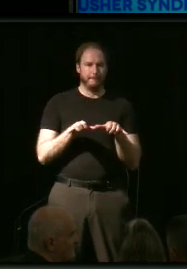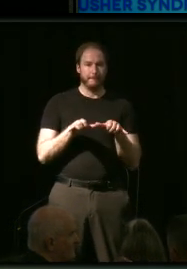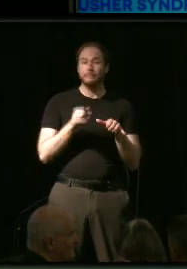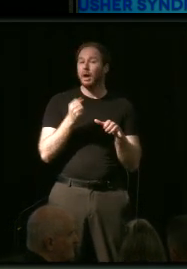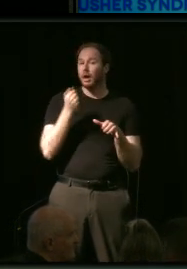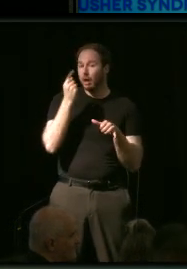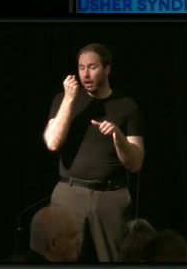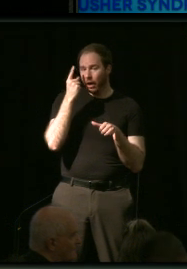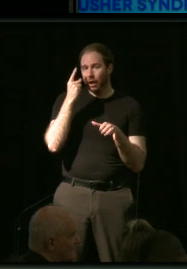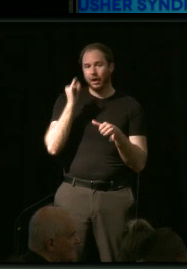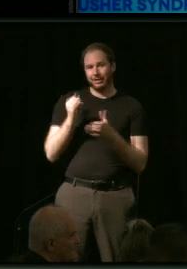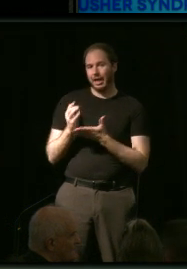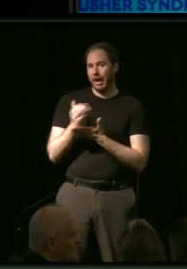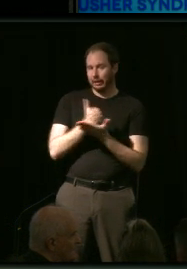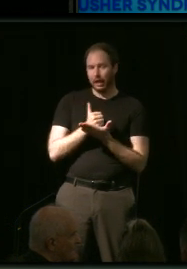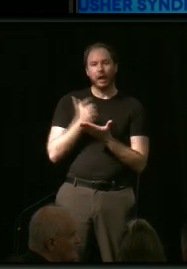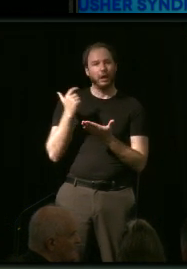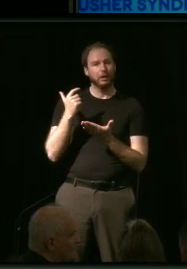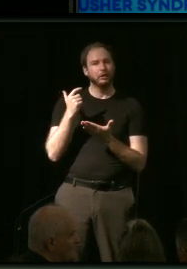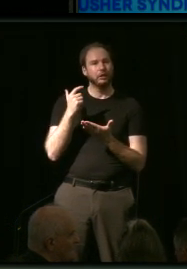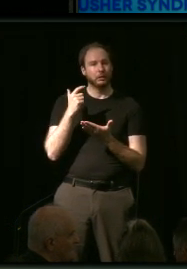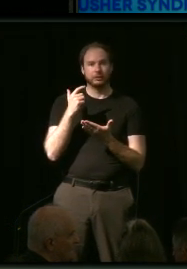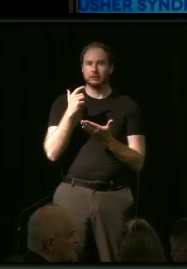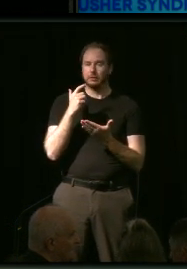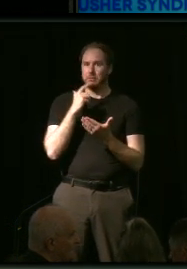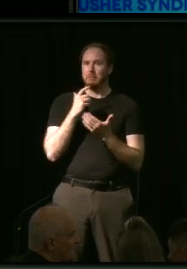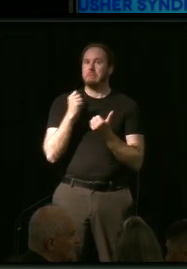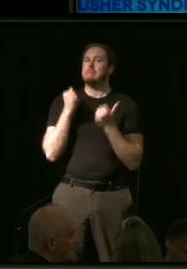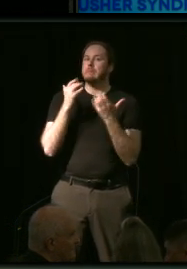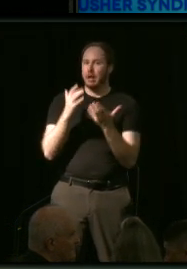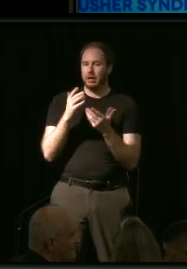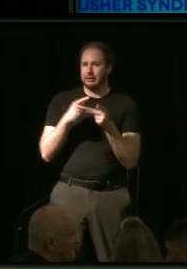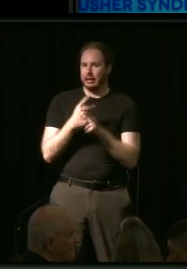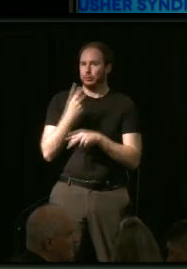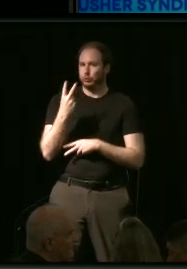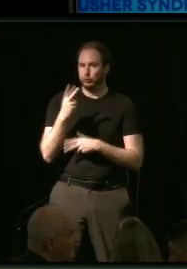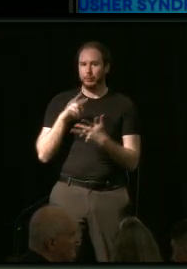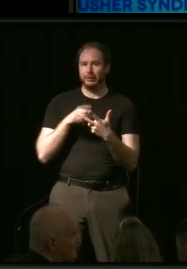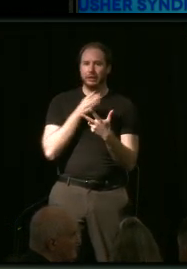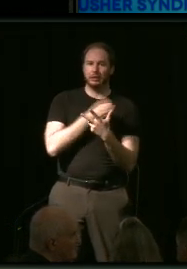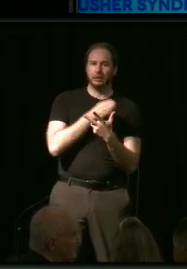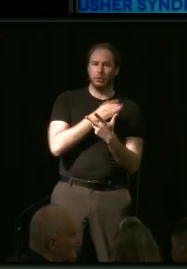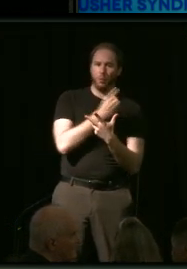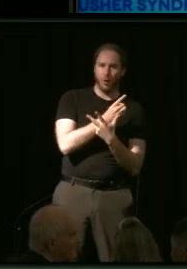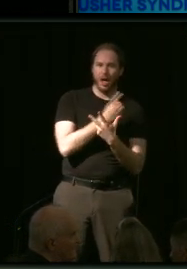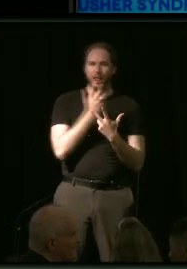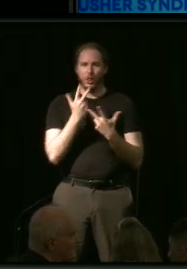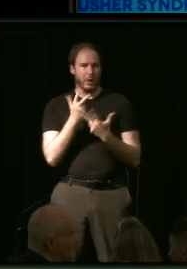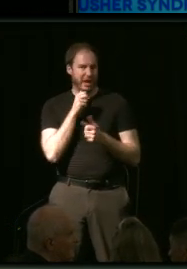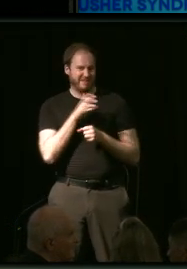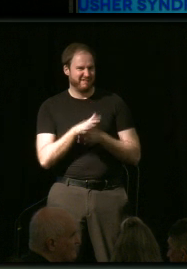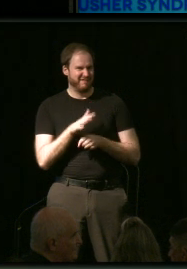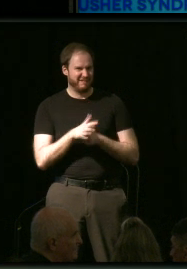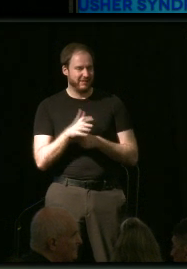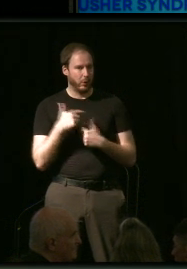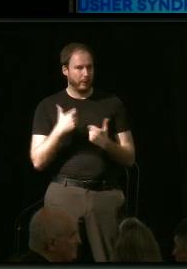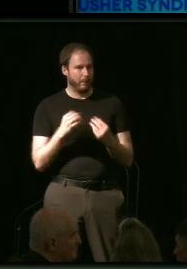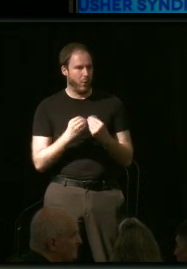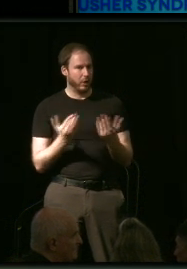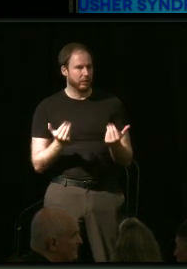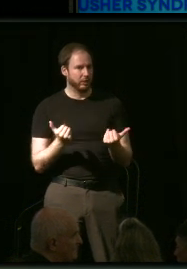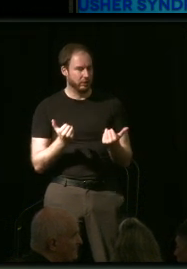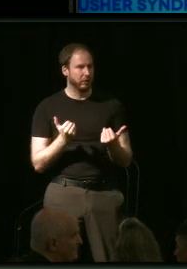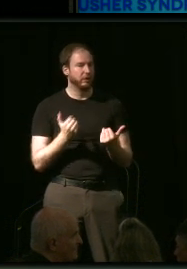data collection program, it's the most common by a lot. So we're a little bit underrepresented currently for type